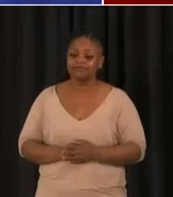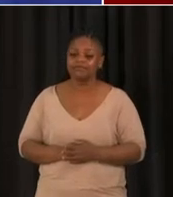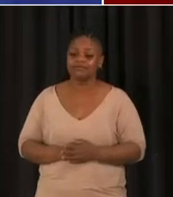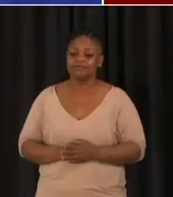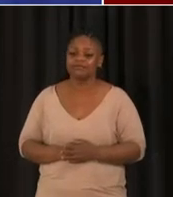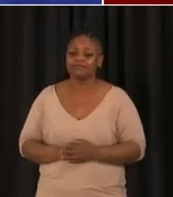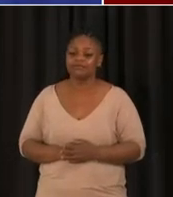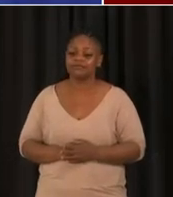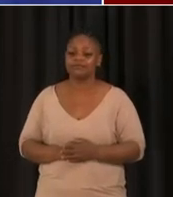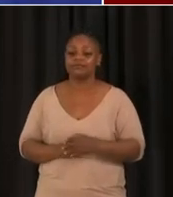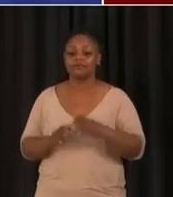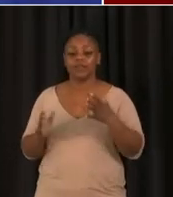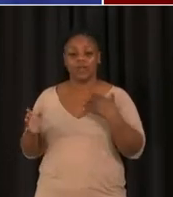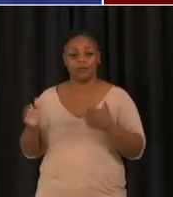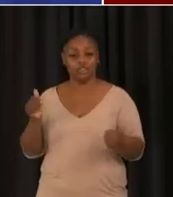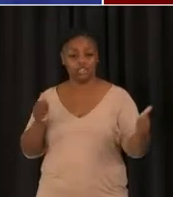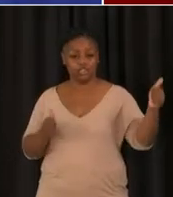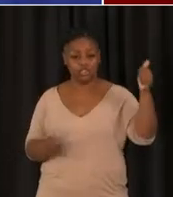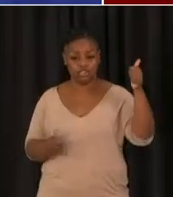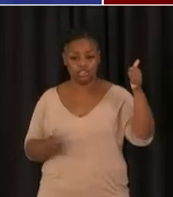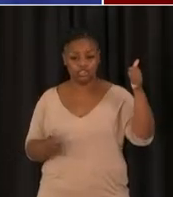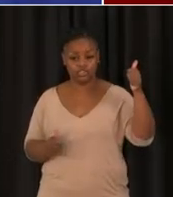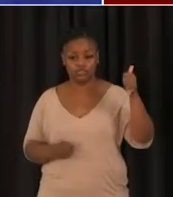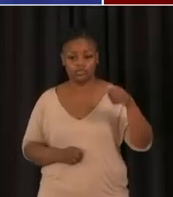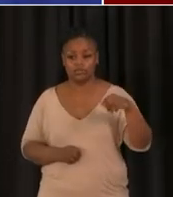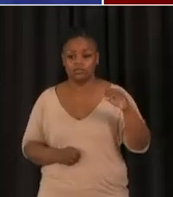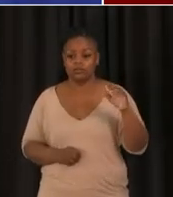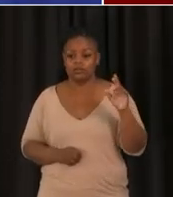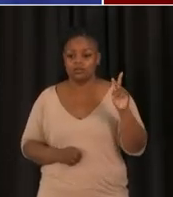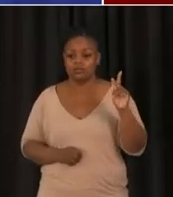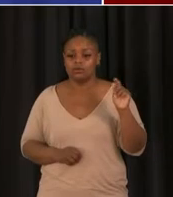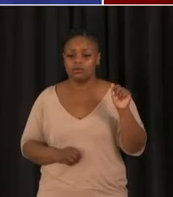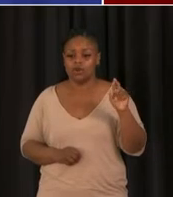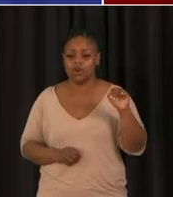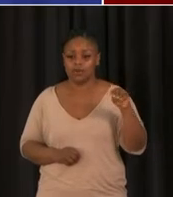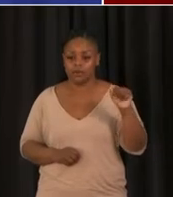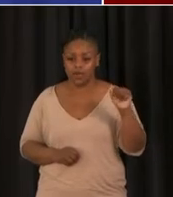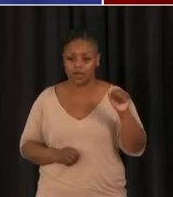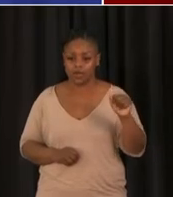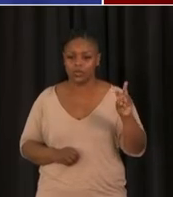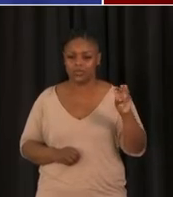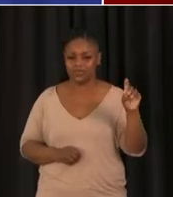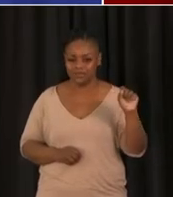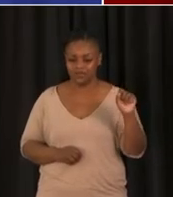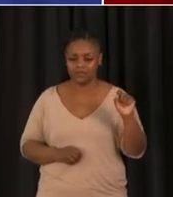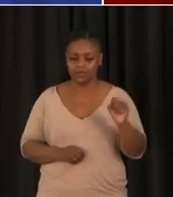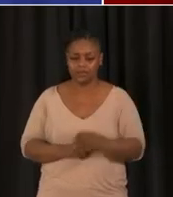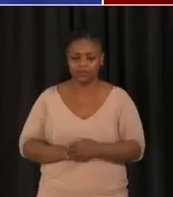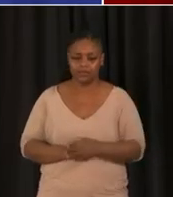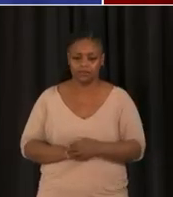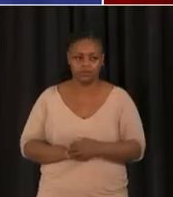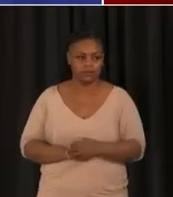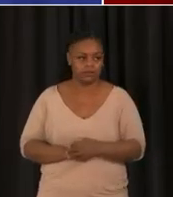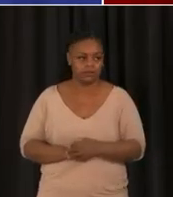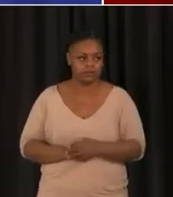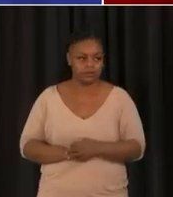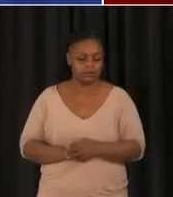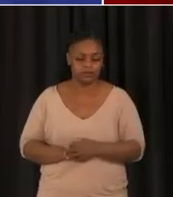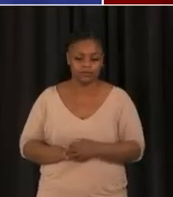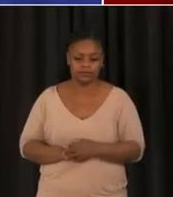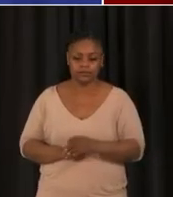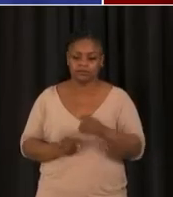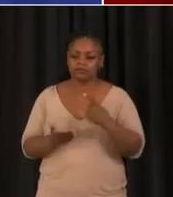pppready.com is a site that Mayor Bowser set up for DC businesses to help them navigate the PPP program. So we look for